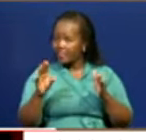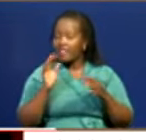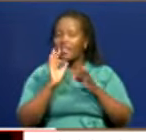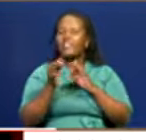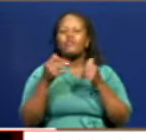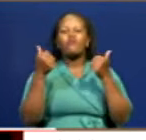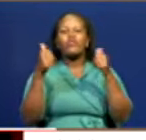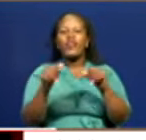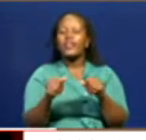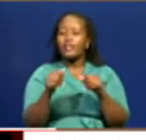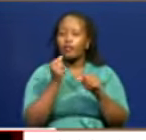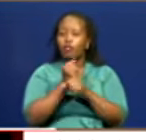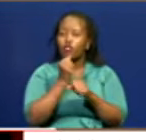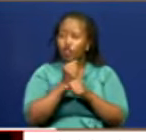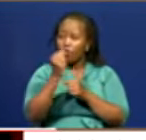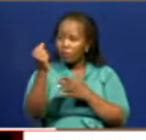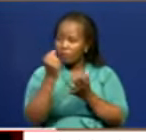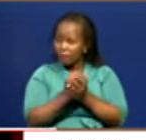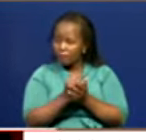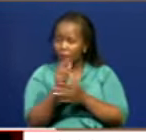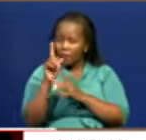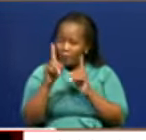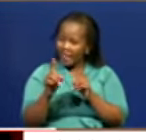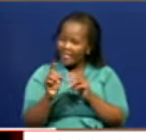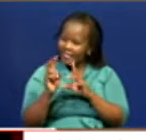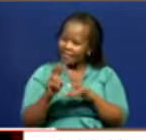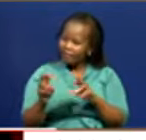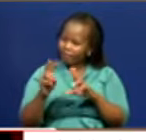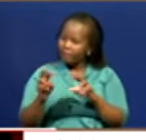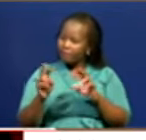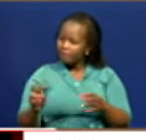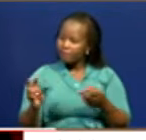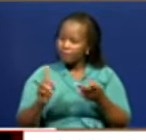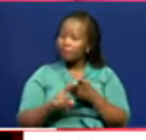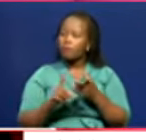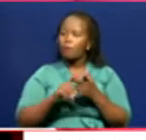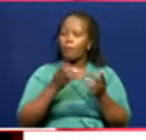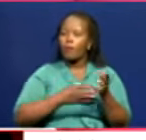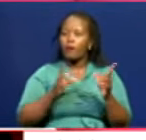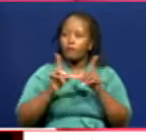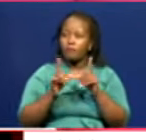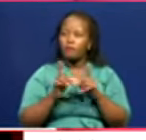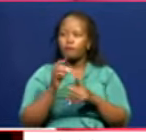lolote Kenya hii litakuwa limechunguzwa, lina title deeds na ni halali.